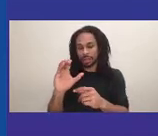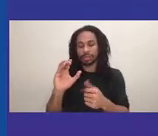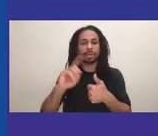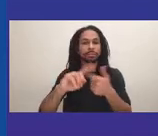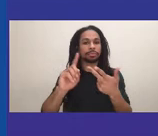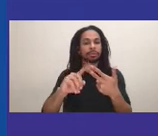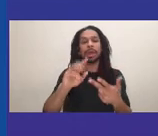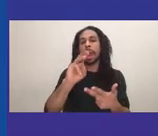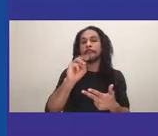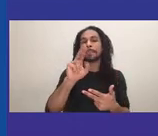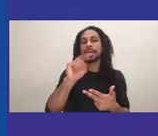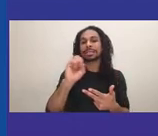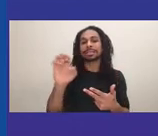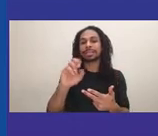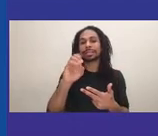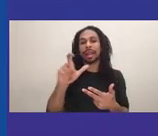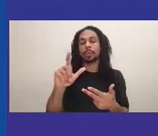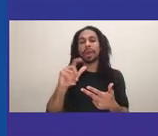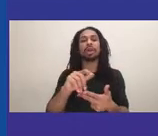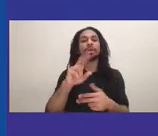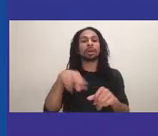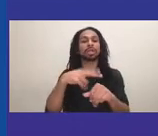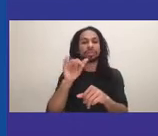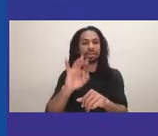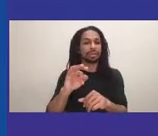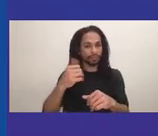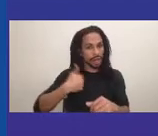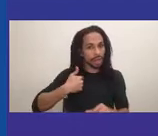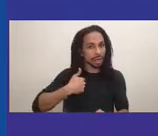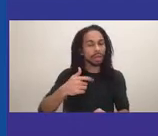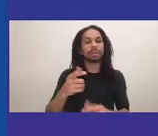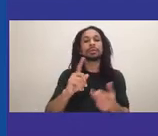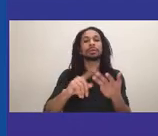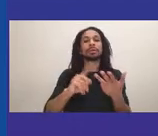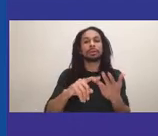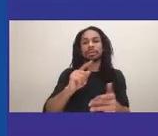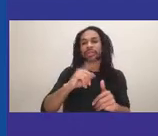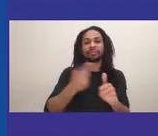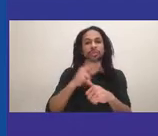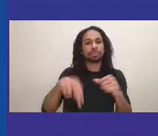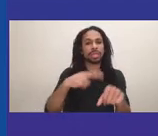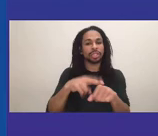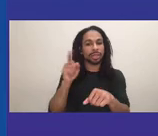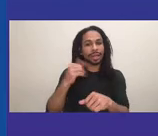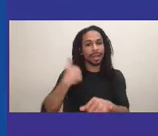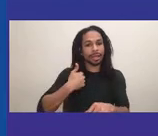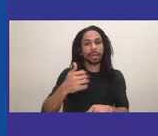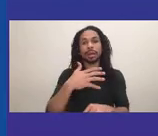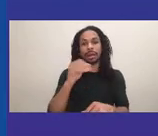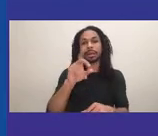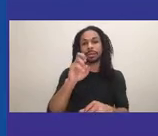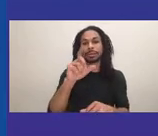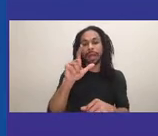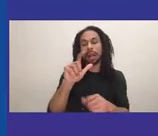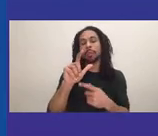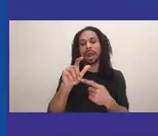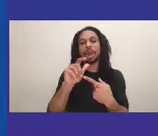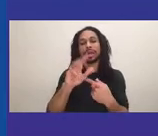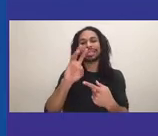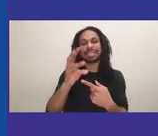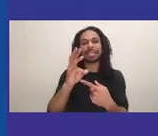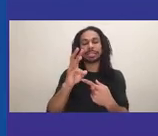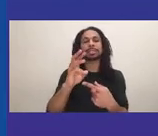Nation in Canada, the Moravian of Thames First Nation in Canada, and the Delaware of Six Nations in Canada.